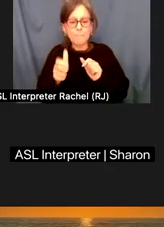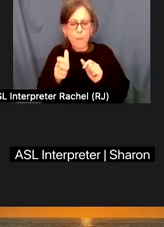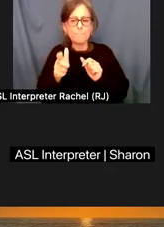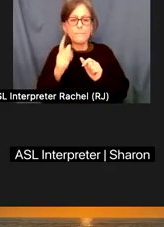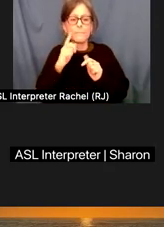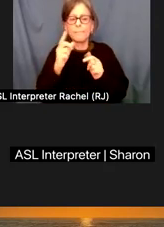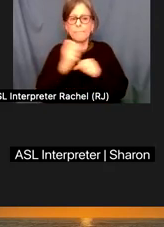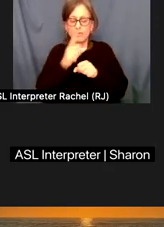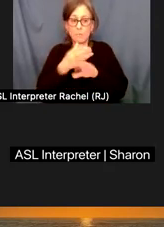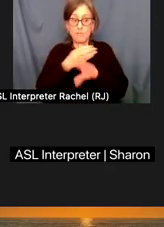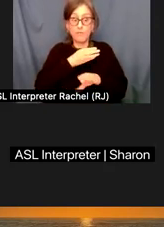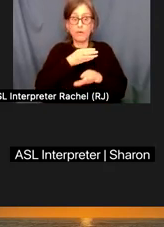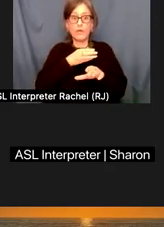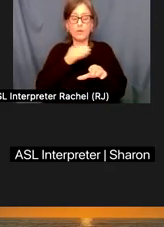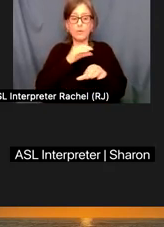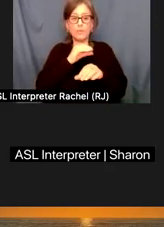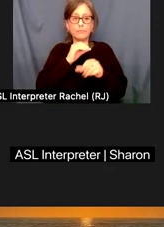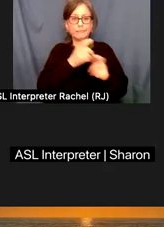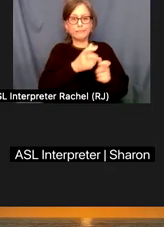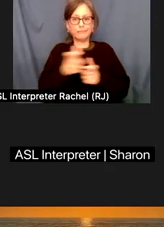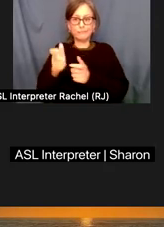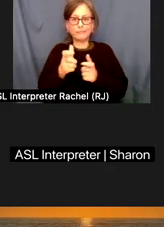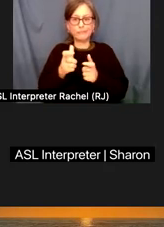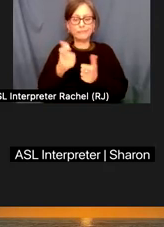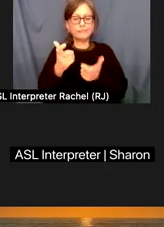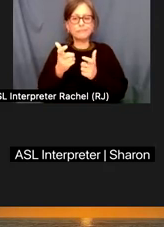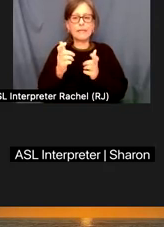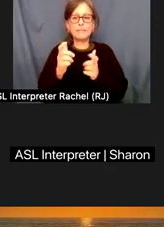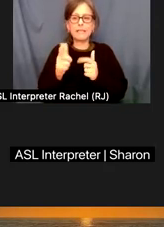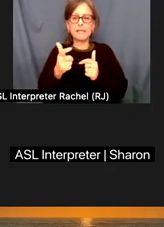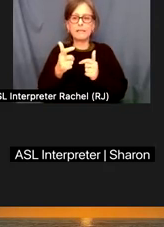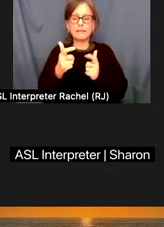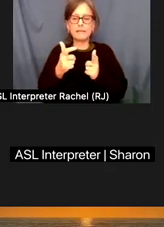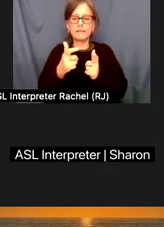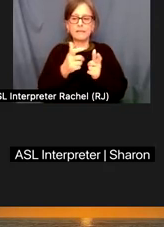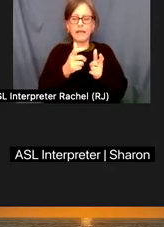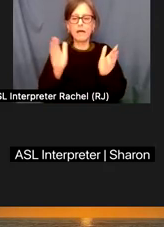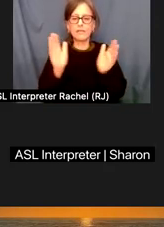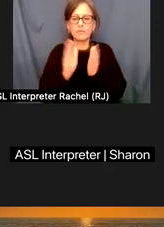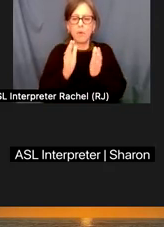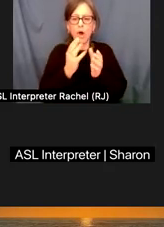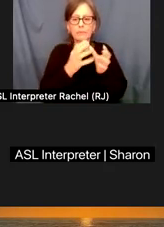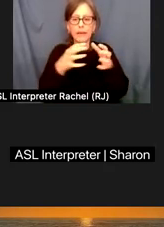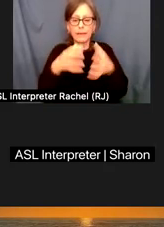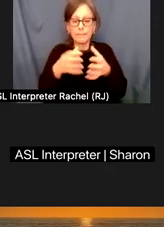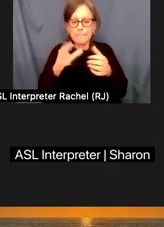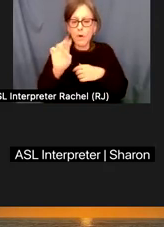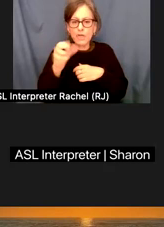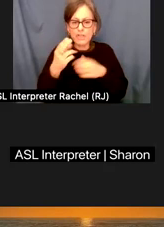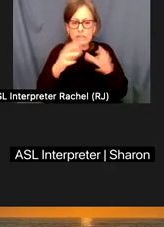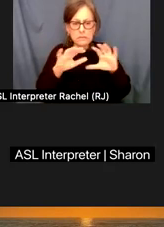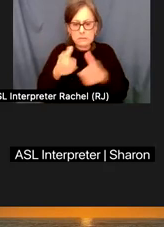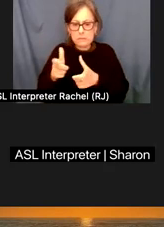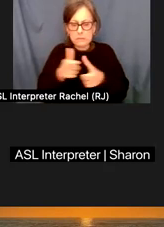fire. Never want to do anything smaller than maybe a small brush or bush. And